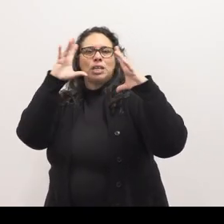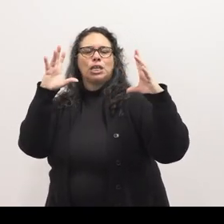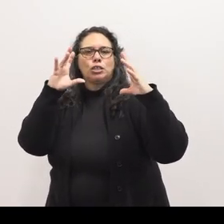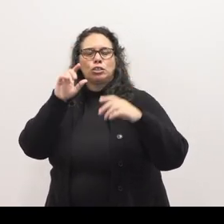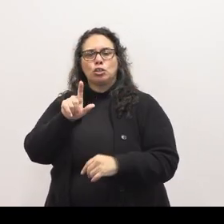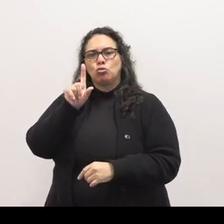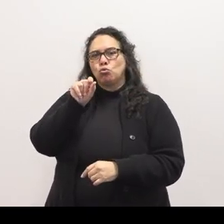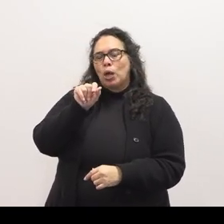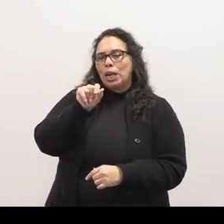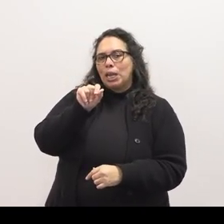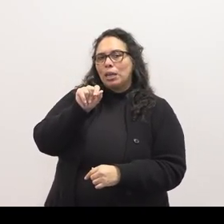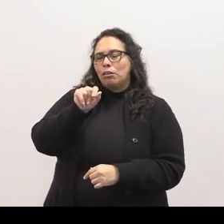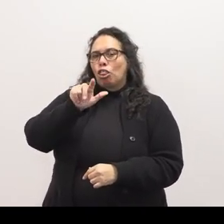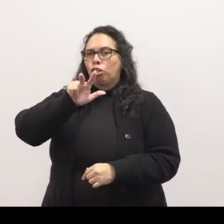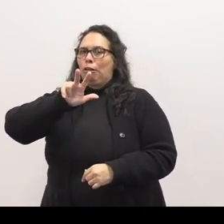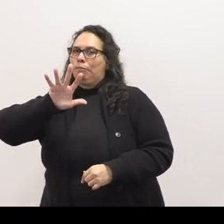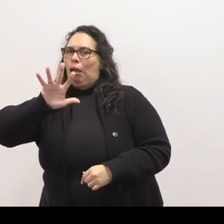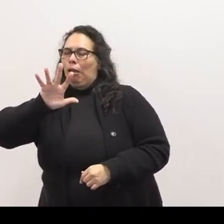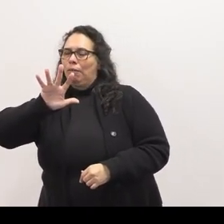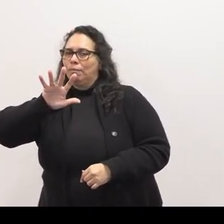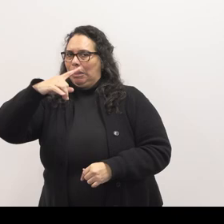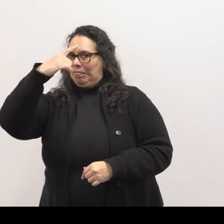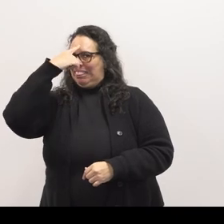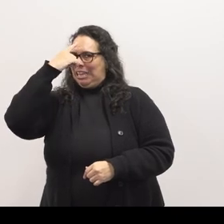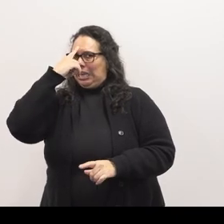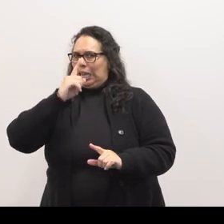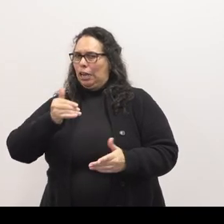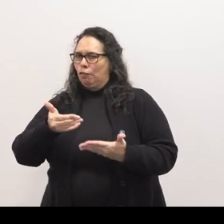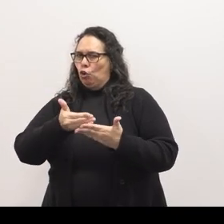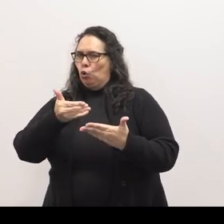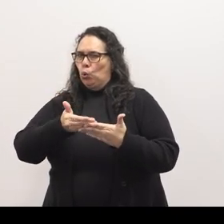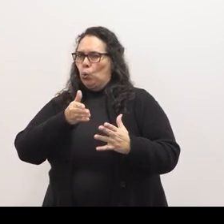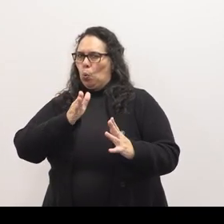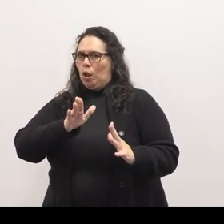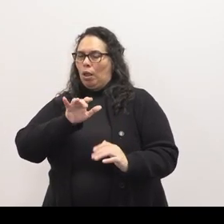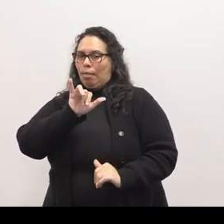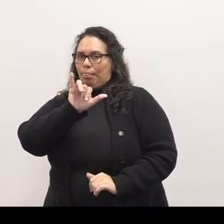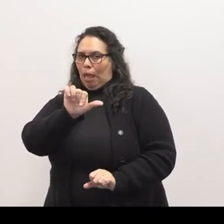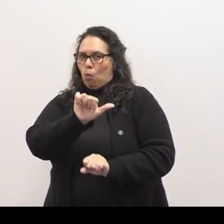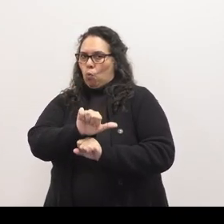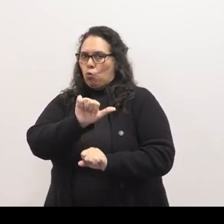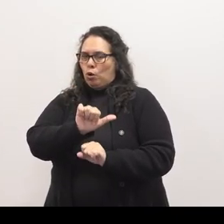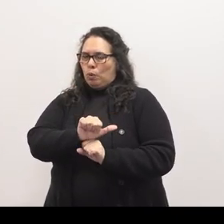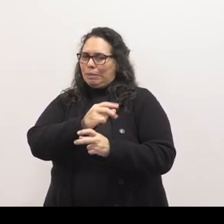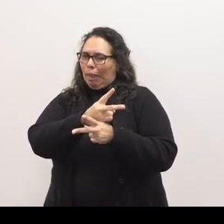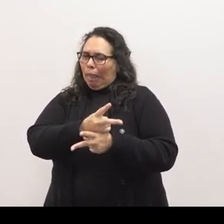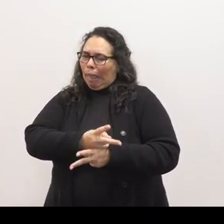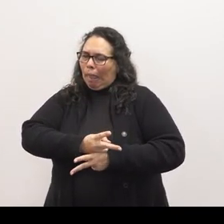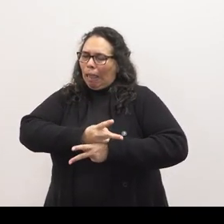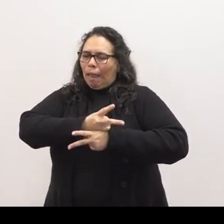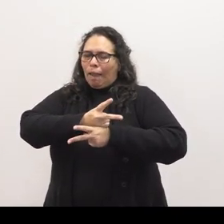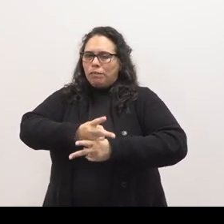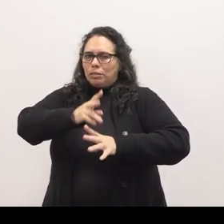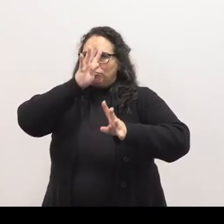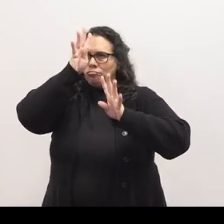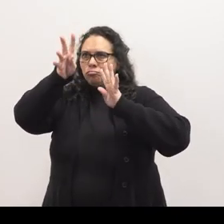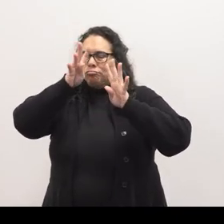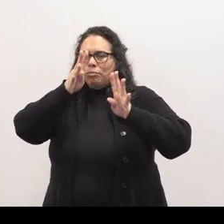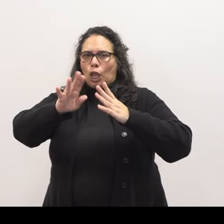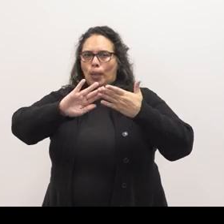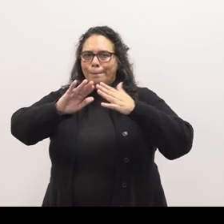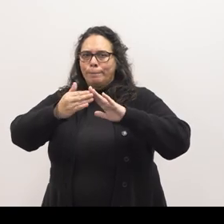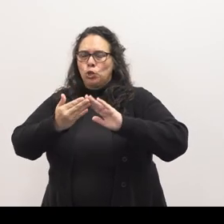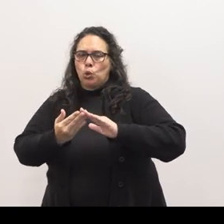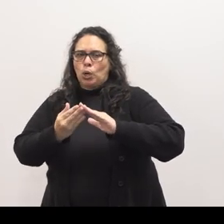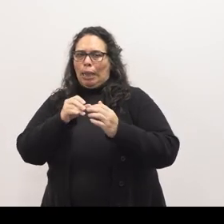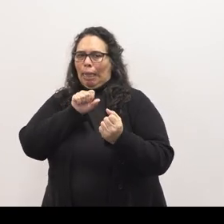different way, which that work was carefully crafted with community input and voice. And we want to